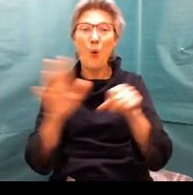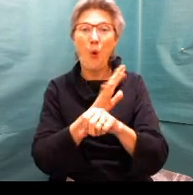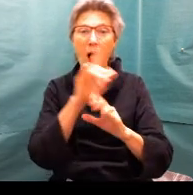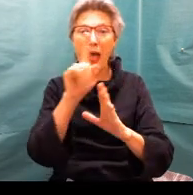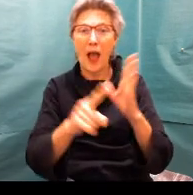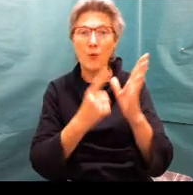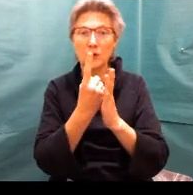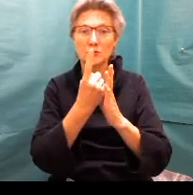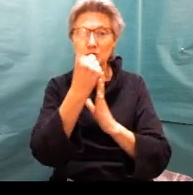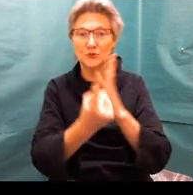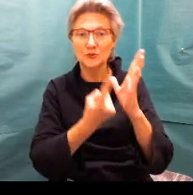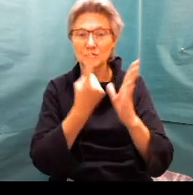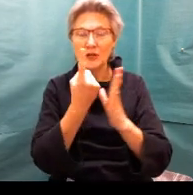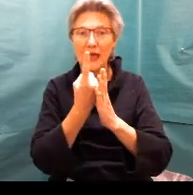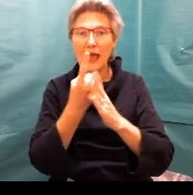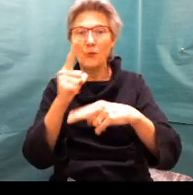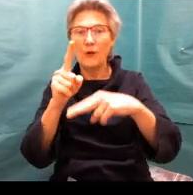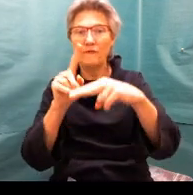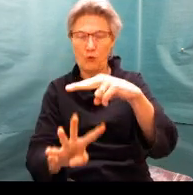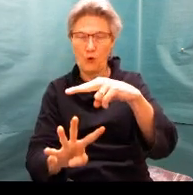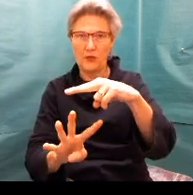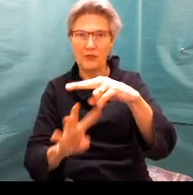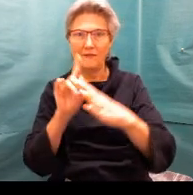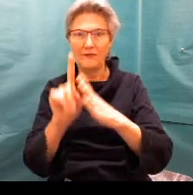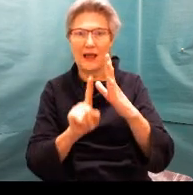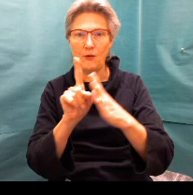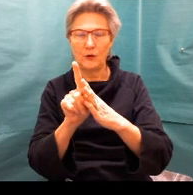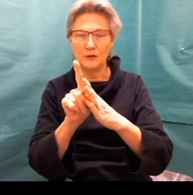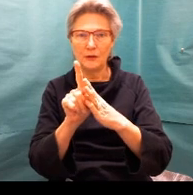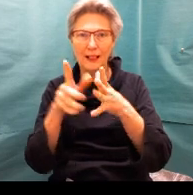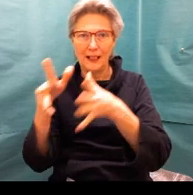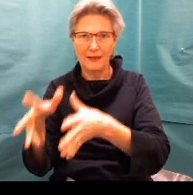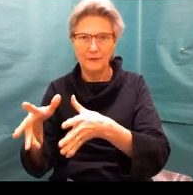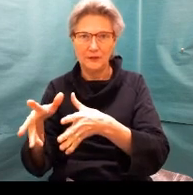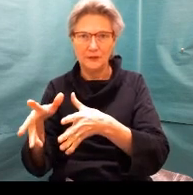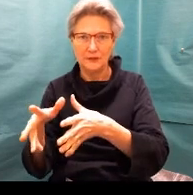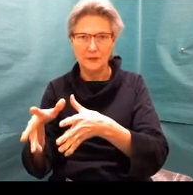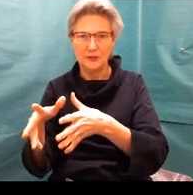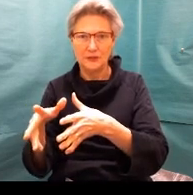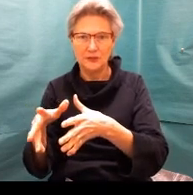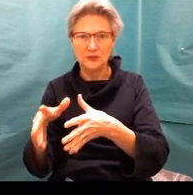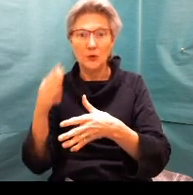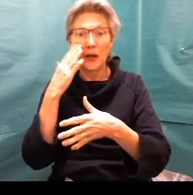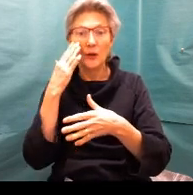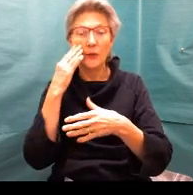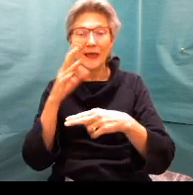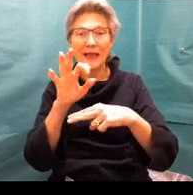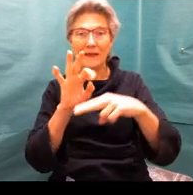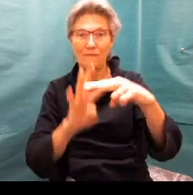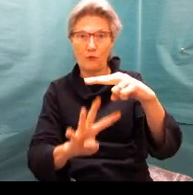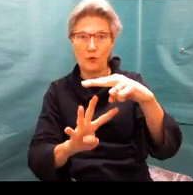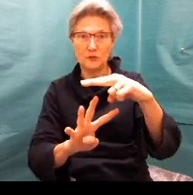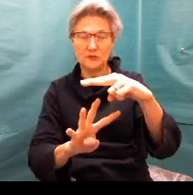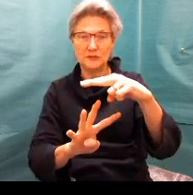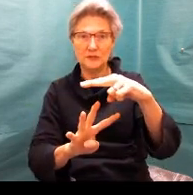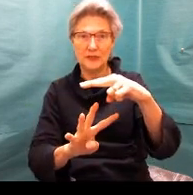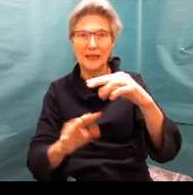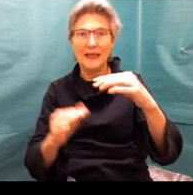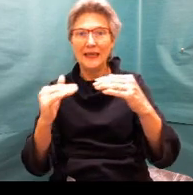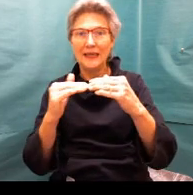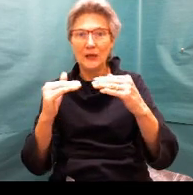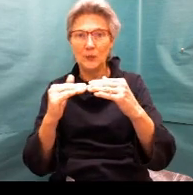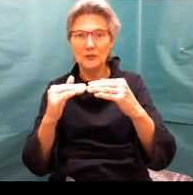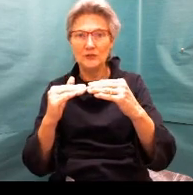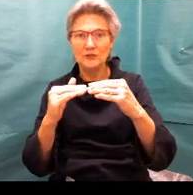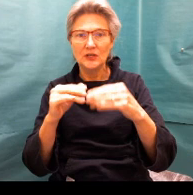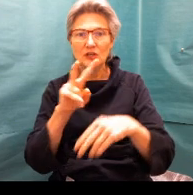holes shaded in and 1/4 piece left. So I know that 9/4 is the